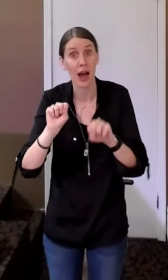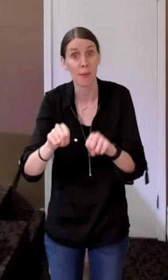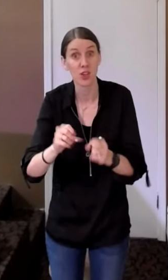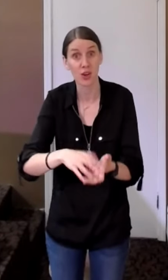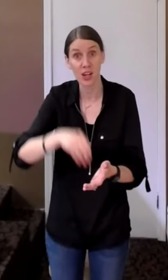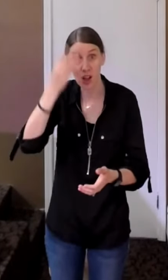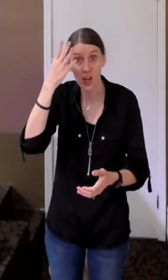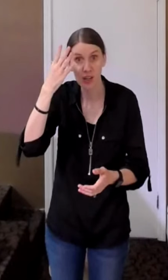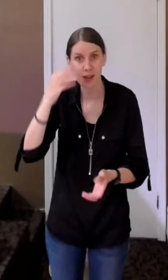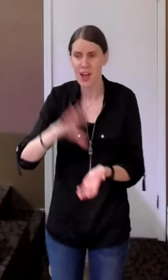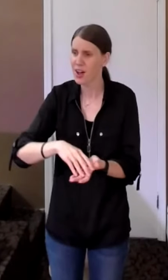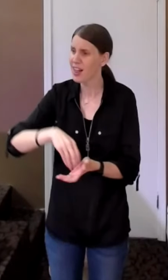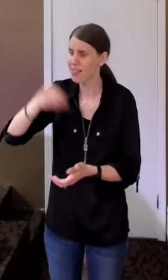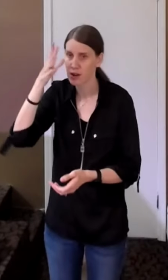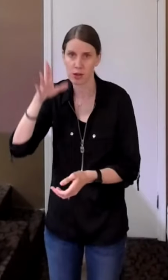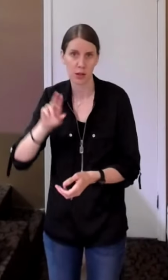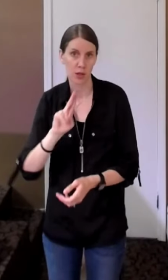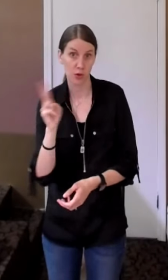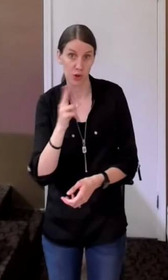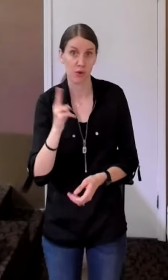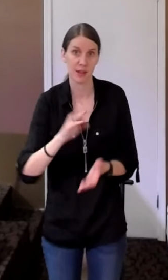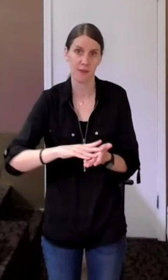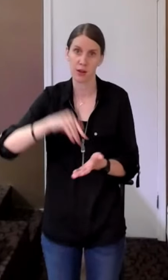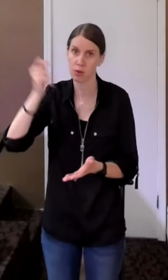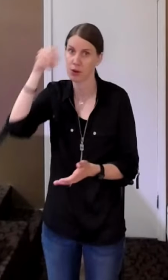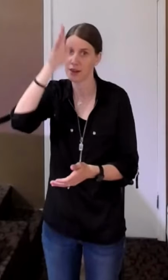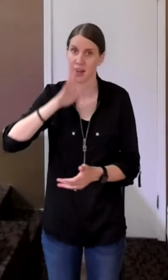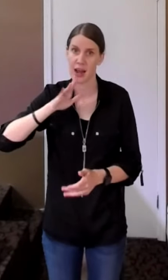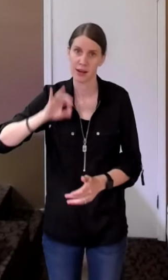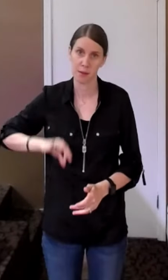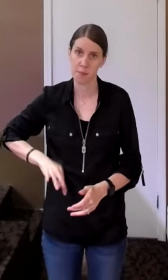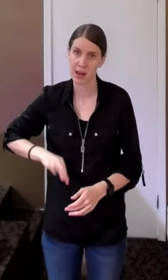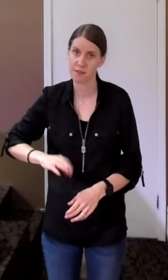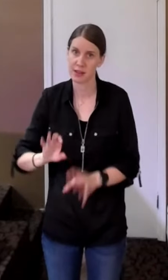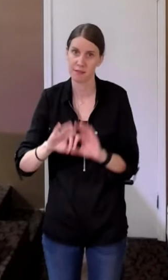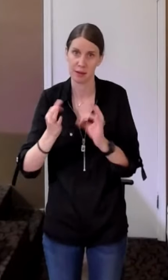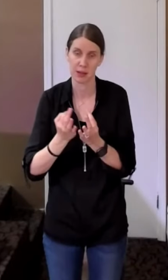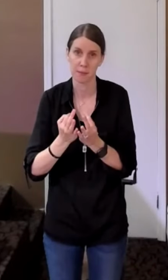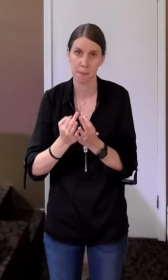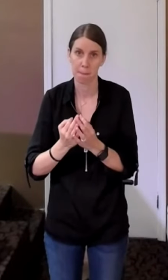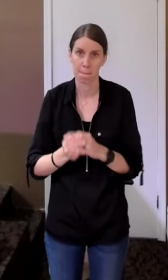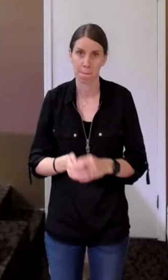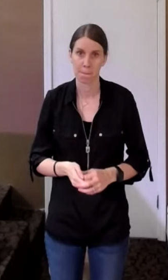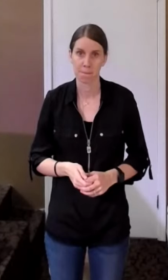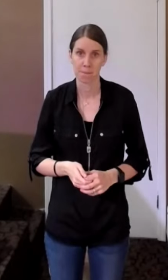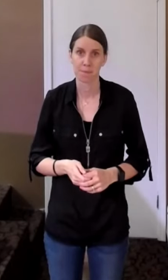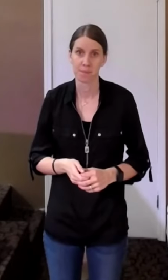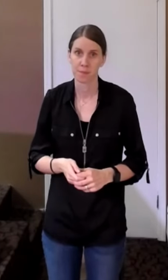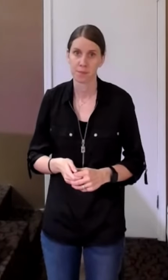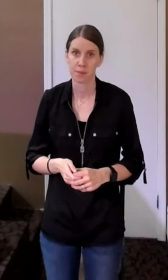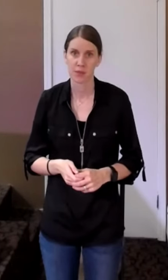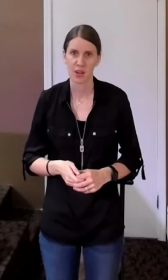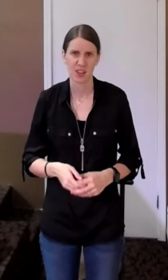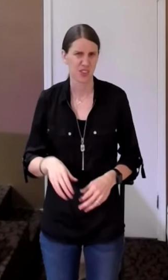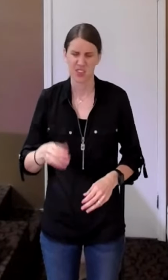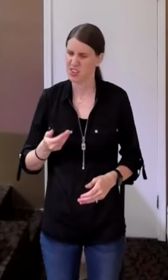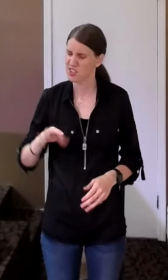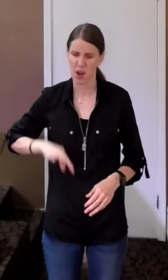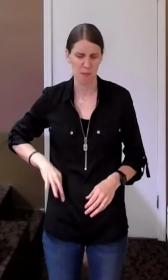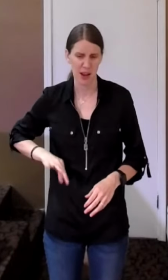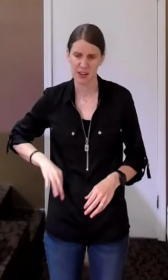make sure you use it for the glory of God and for the benefit of your family. You do your family no